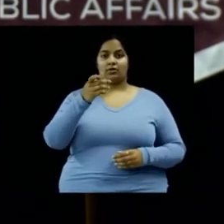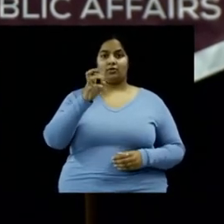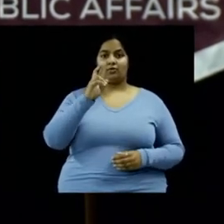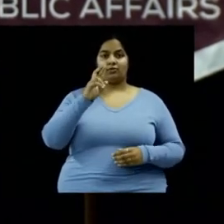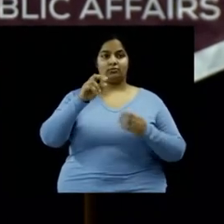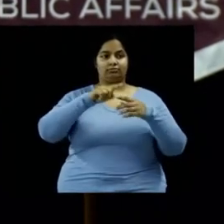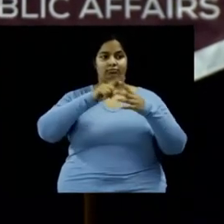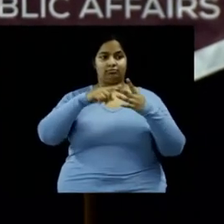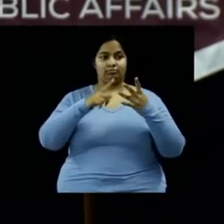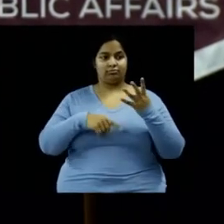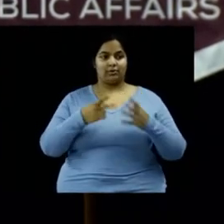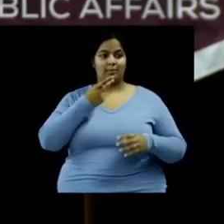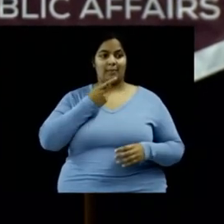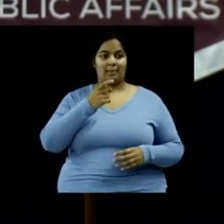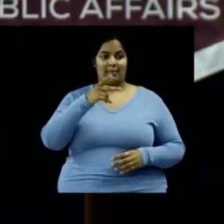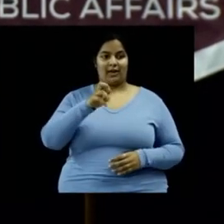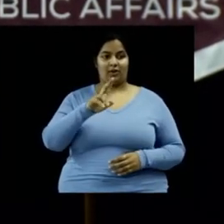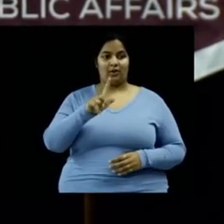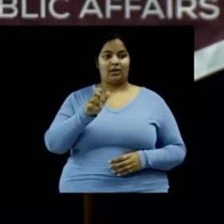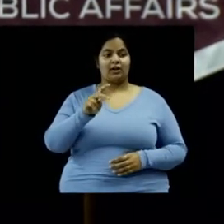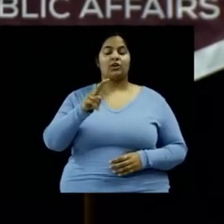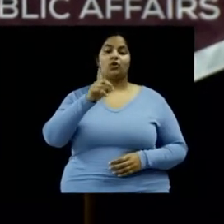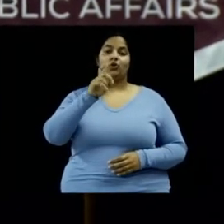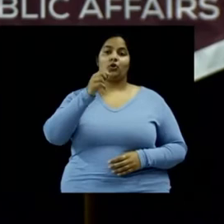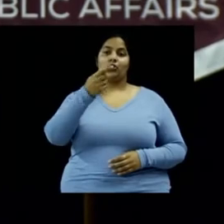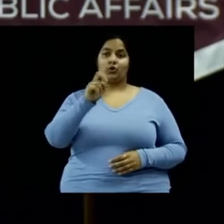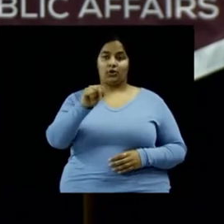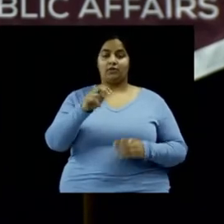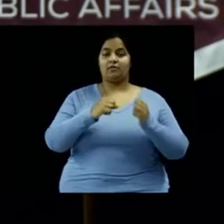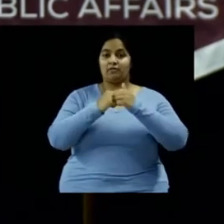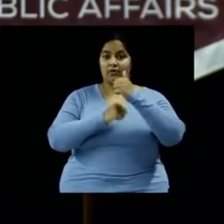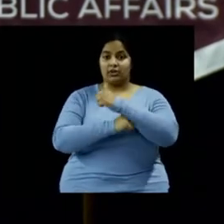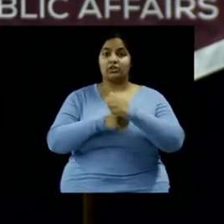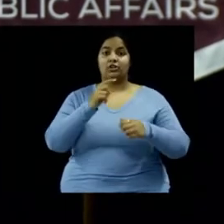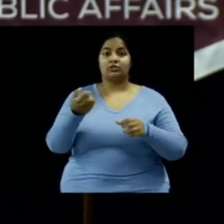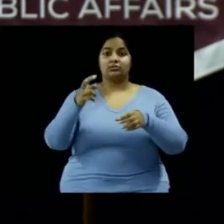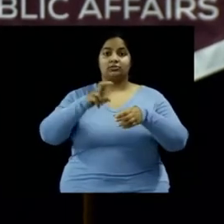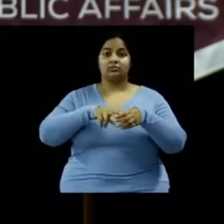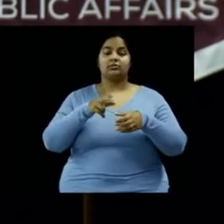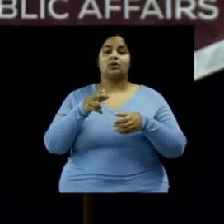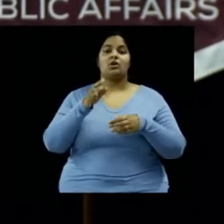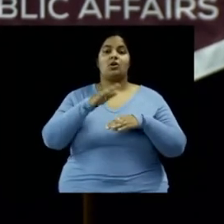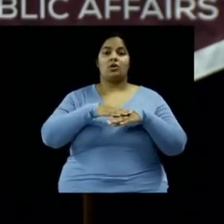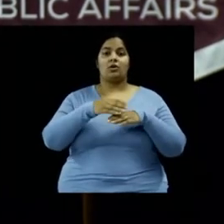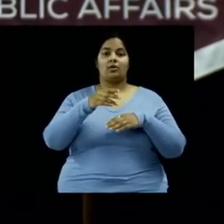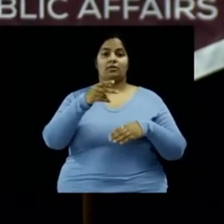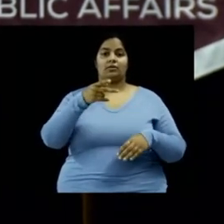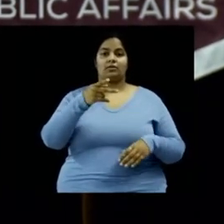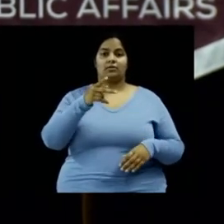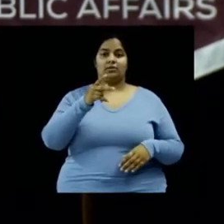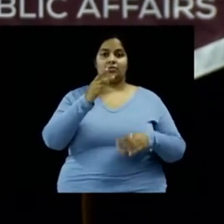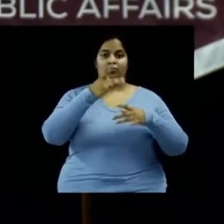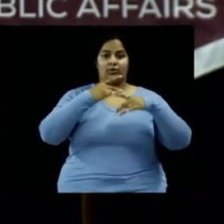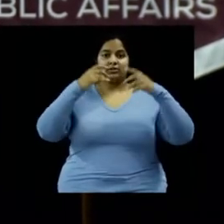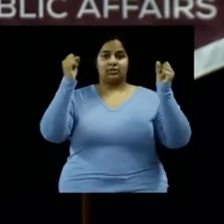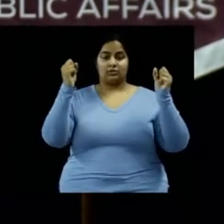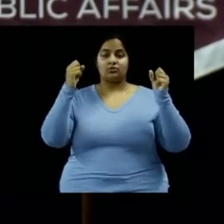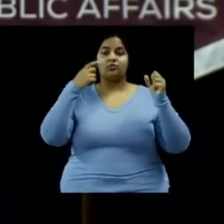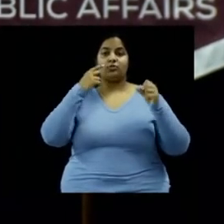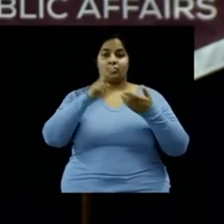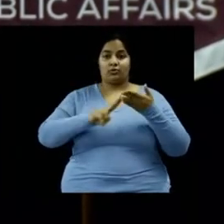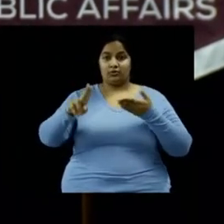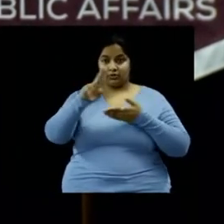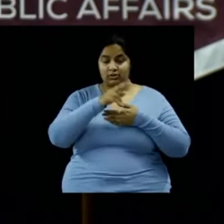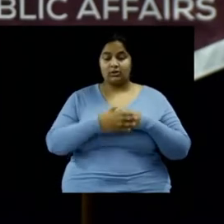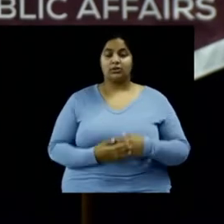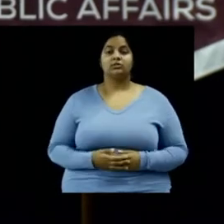Foundation and Global 2. She sat on the Presidential Alumni Committee for Texas Southern University,